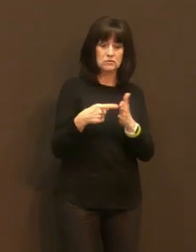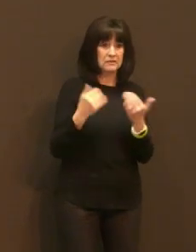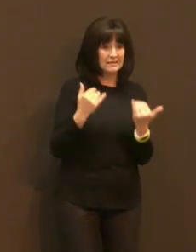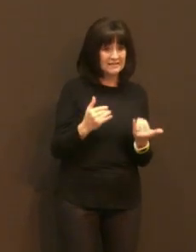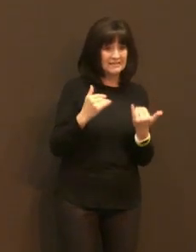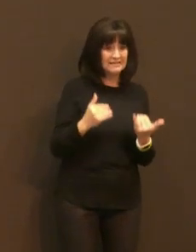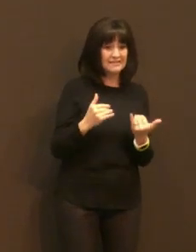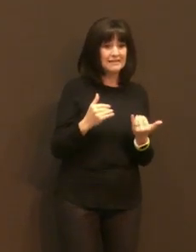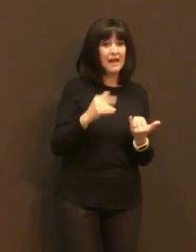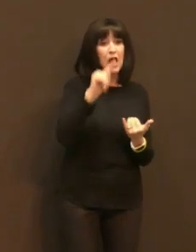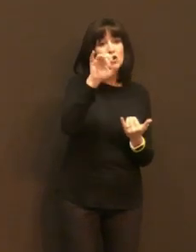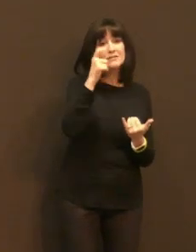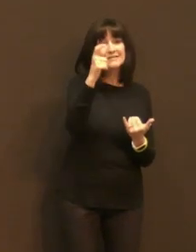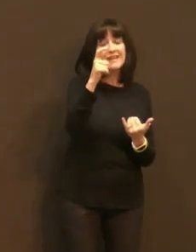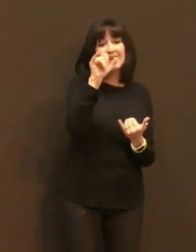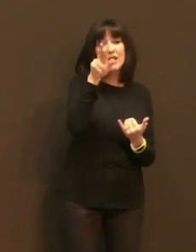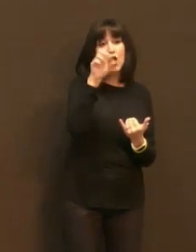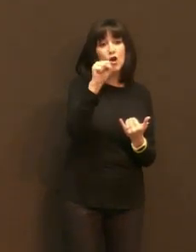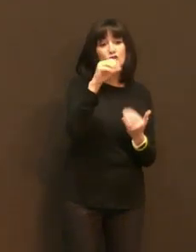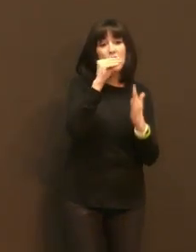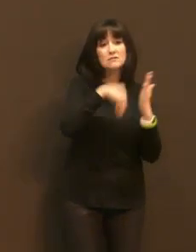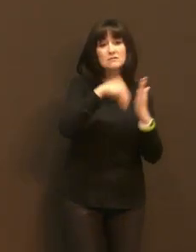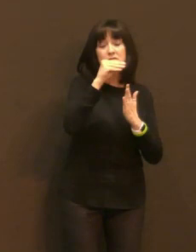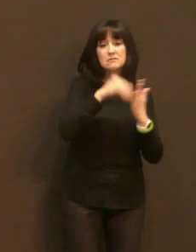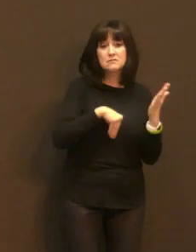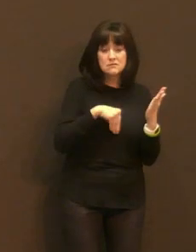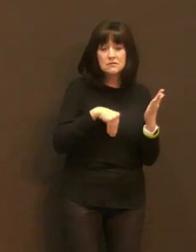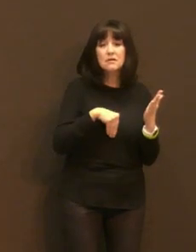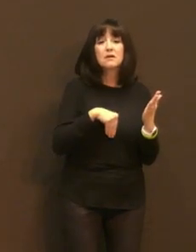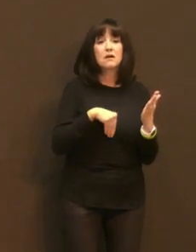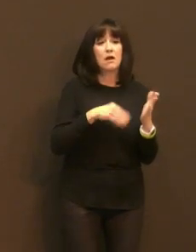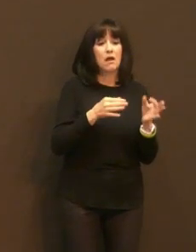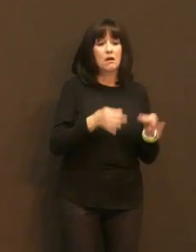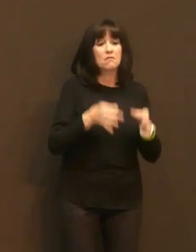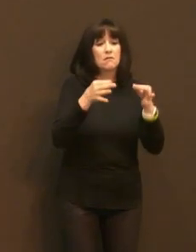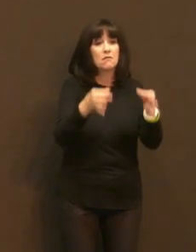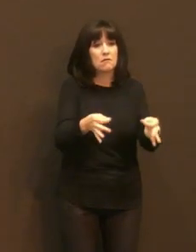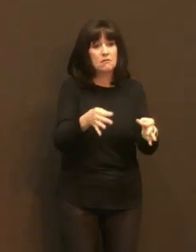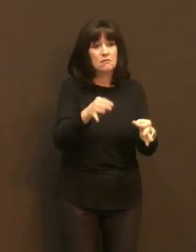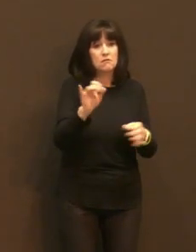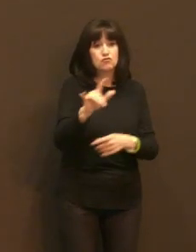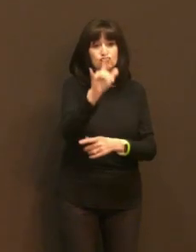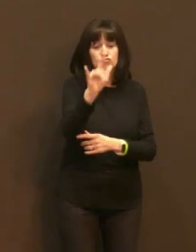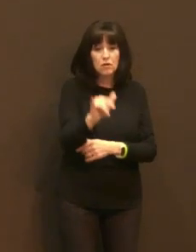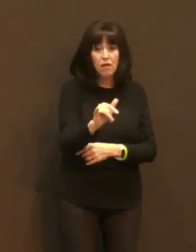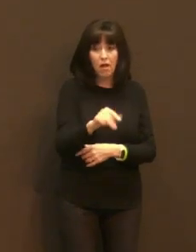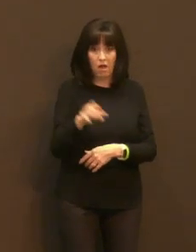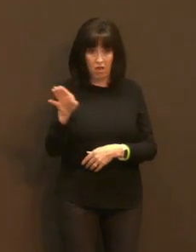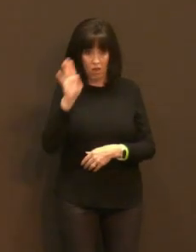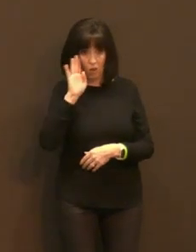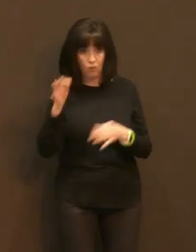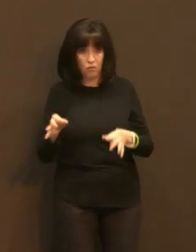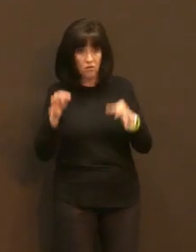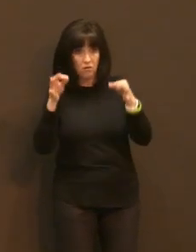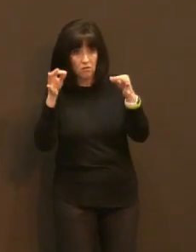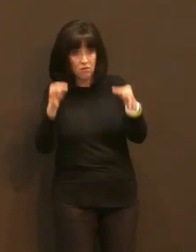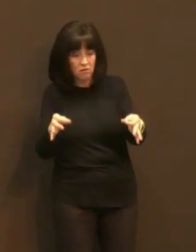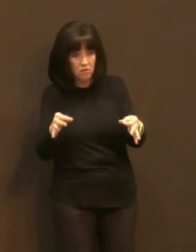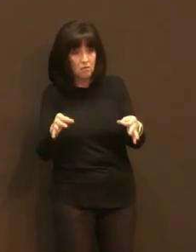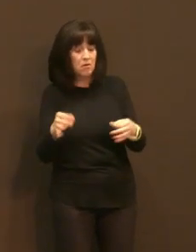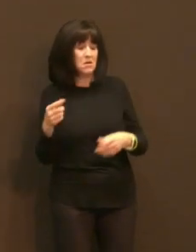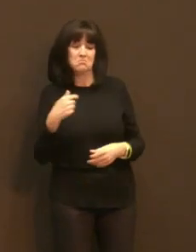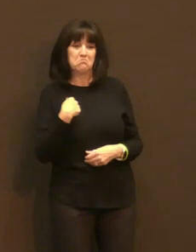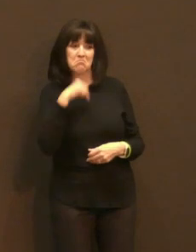into July? Yeah, I've heard some discussion about that. I'm not supportive of that kind of an approach. I spent 6 years in